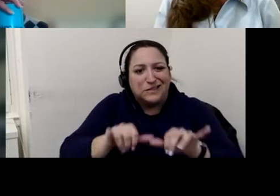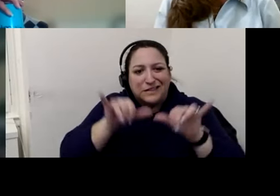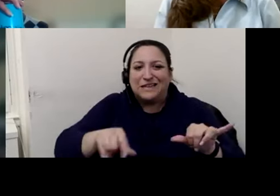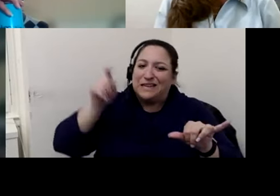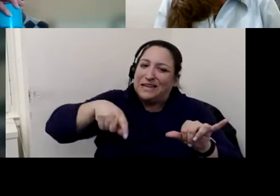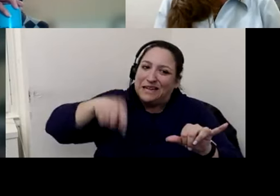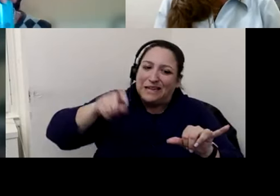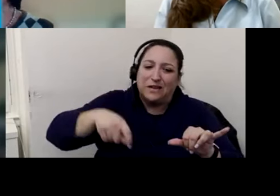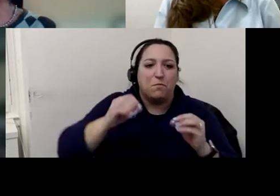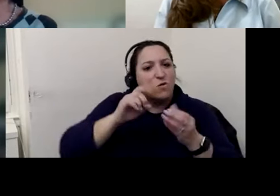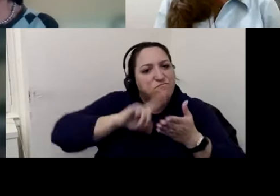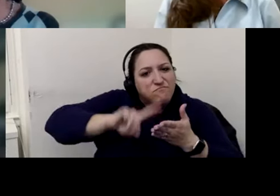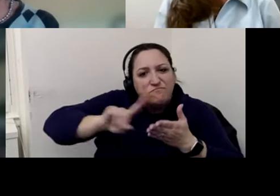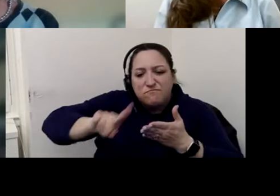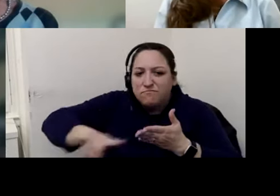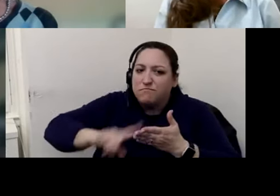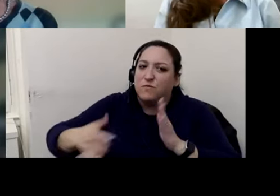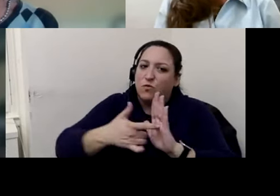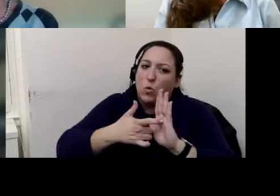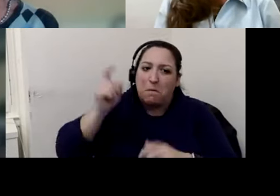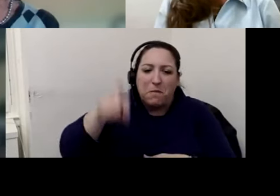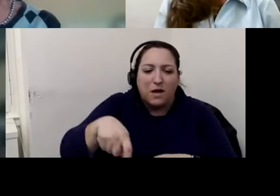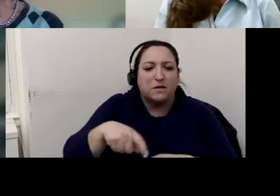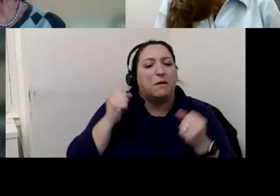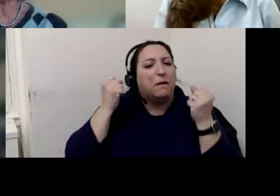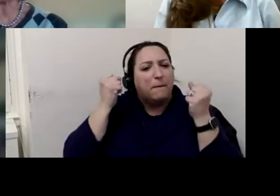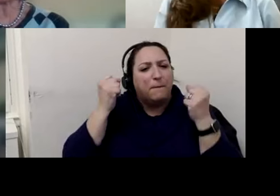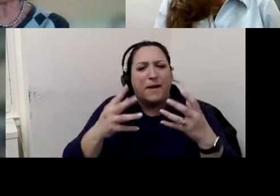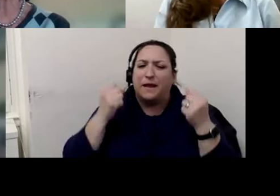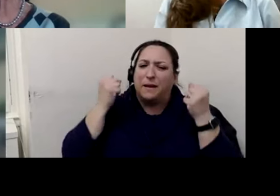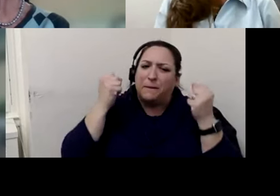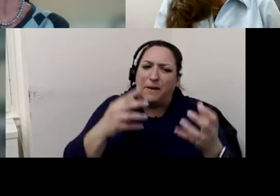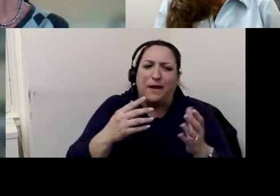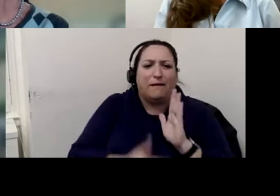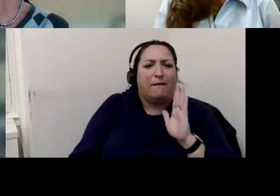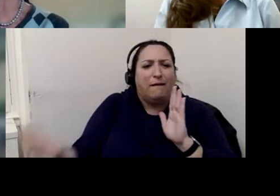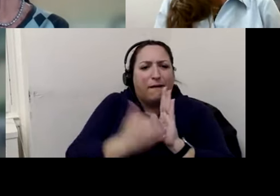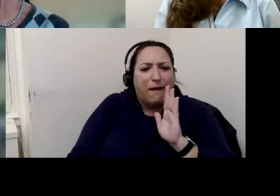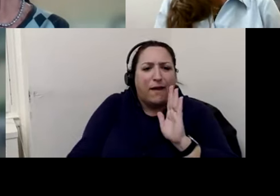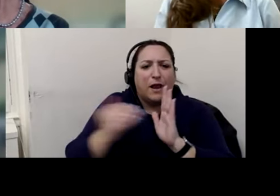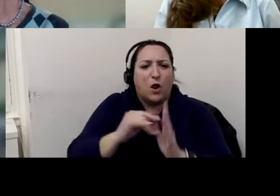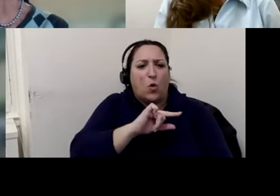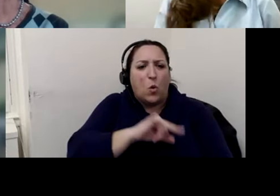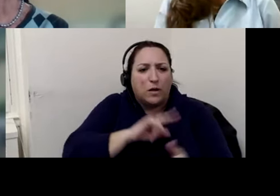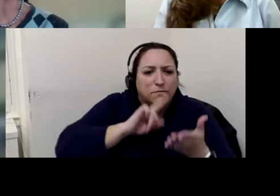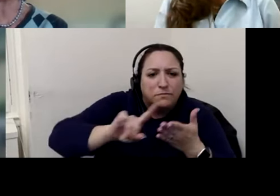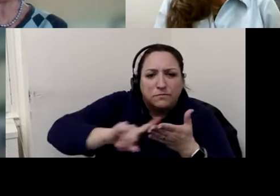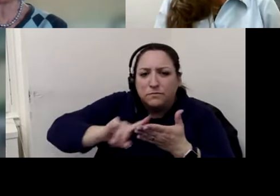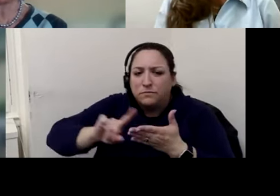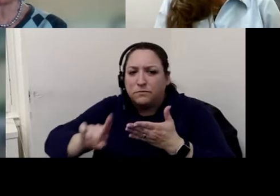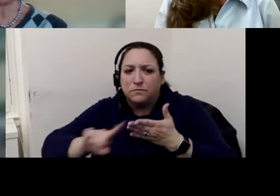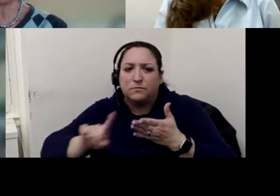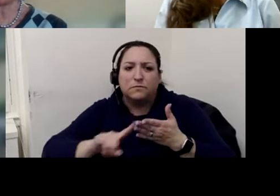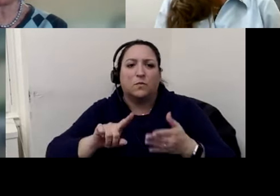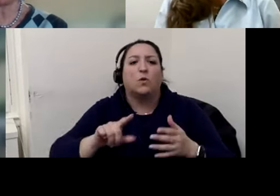inspections were required. There have been many iterations of this type of quality assurance, and the parties, along